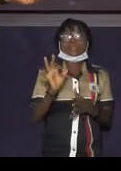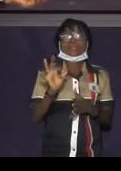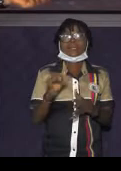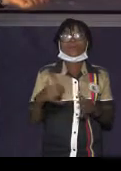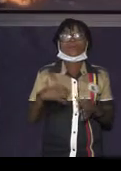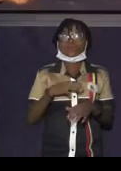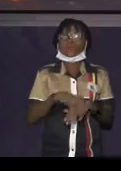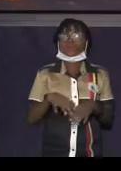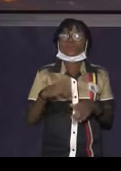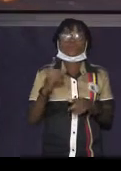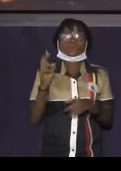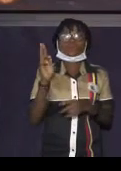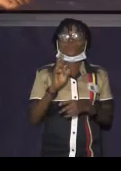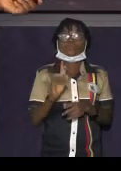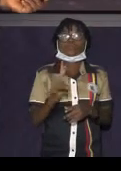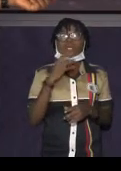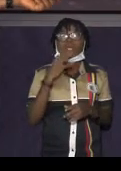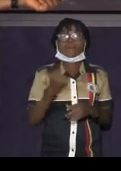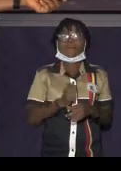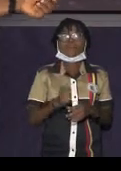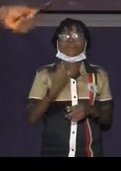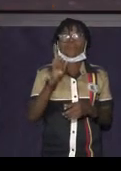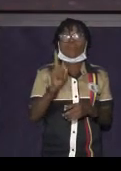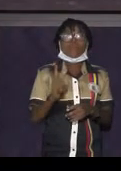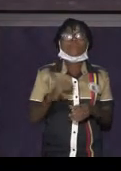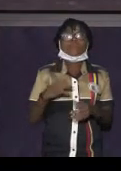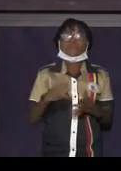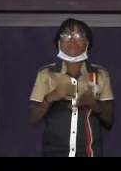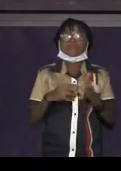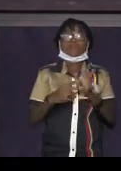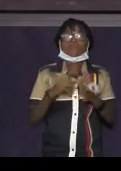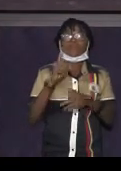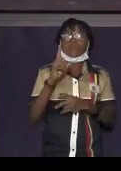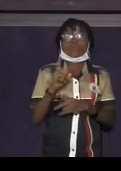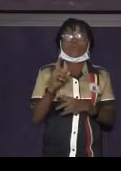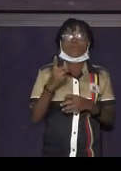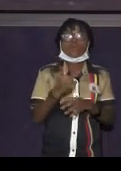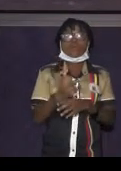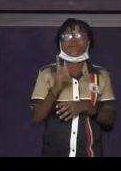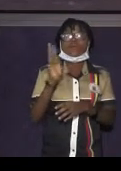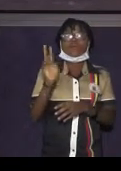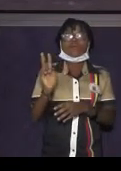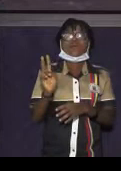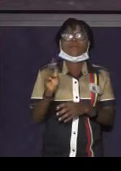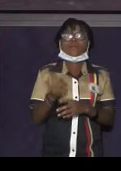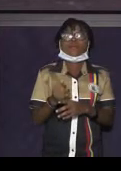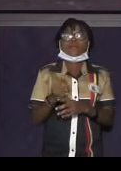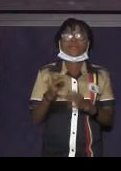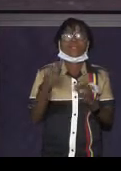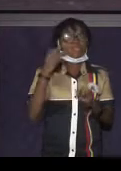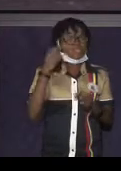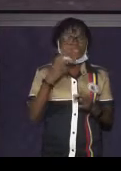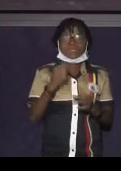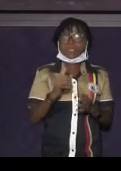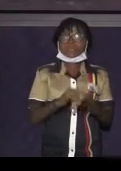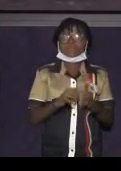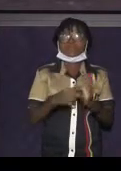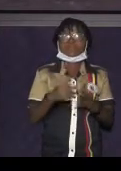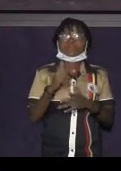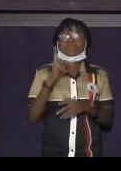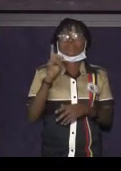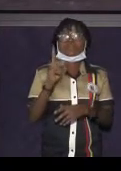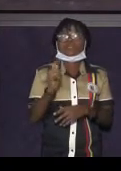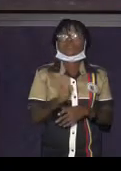don't usually write 1 for the coefficient. When you see k like this, it means 1k. If you see t, it means 1t. So 4k plus